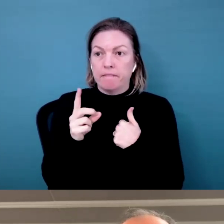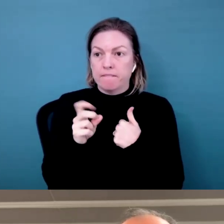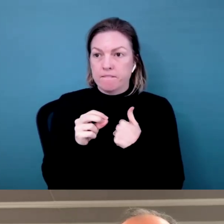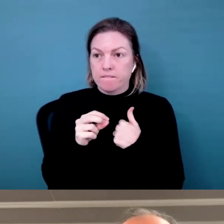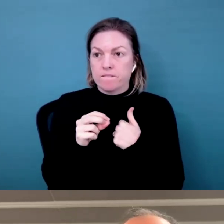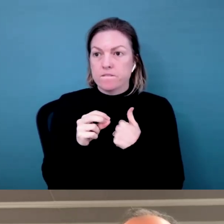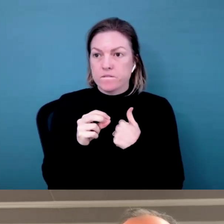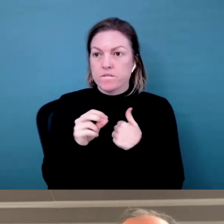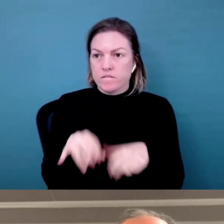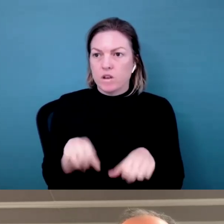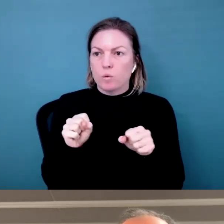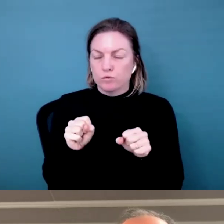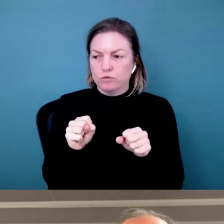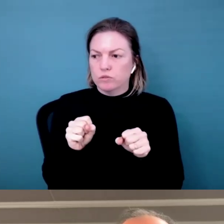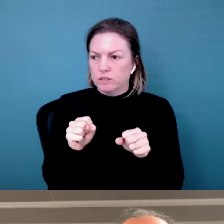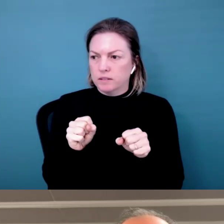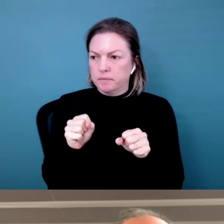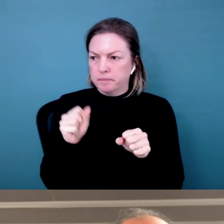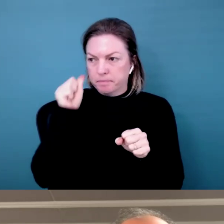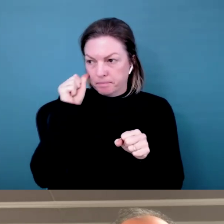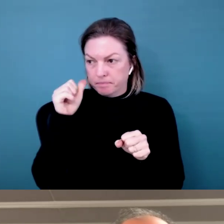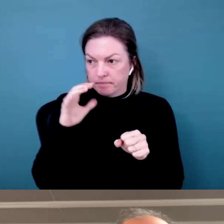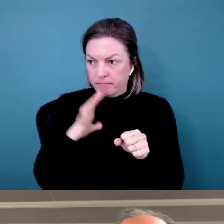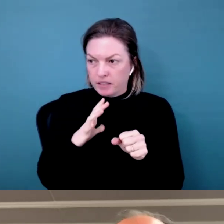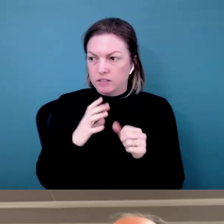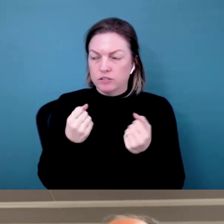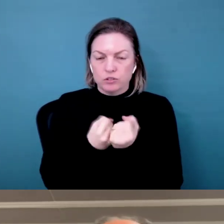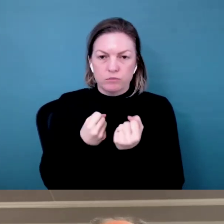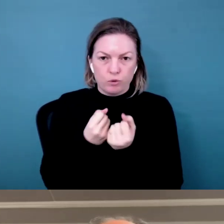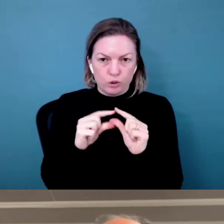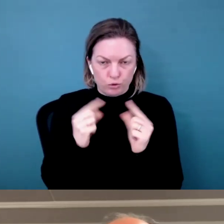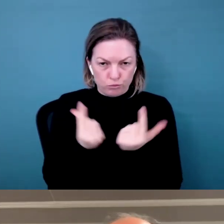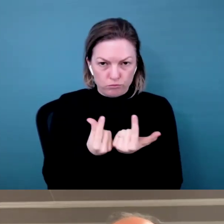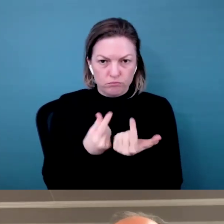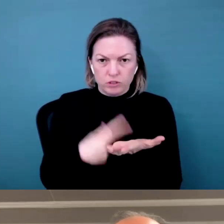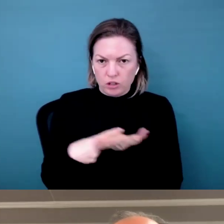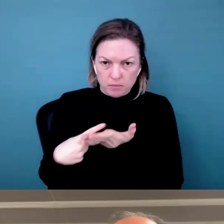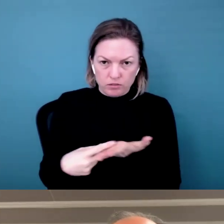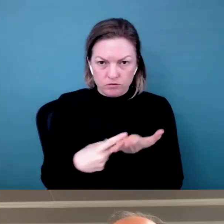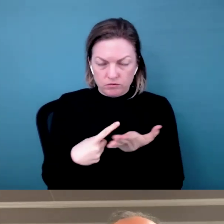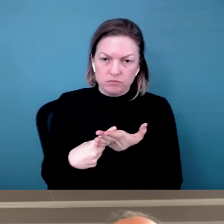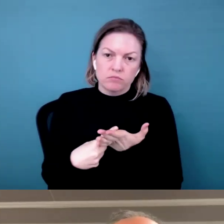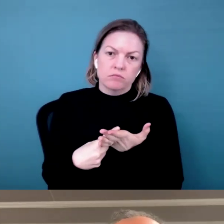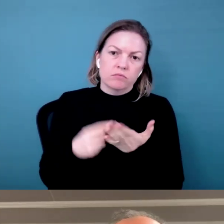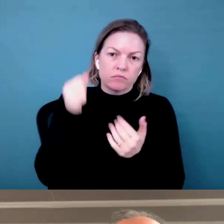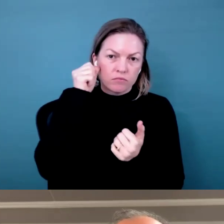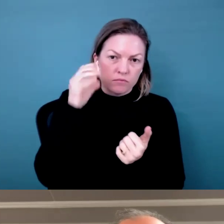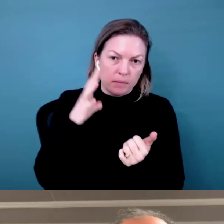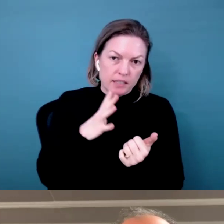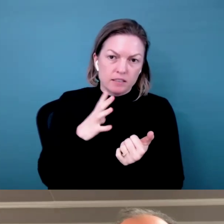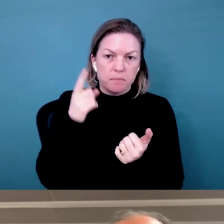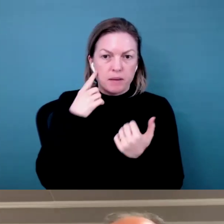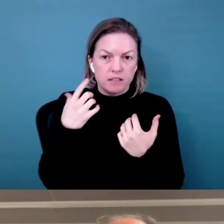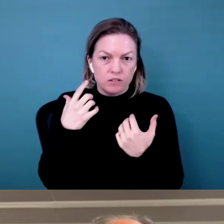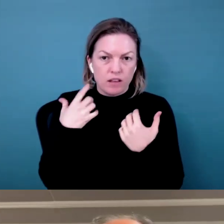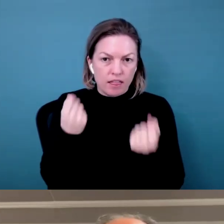host a men's support group where we talk about men's mental well-being